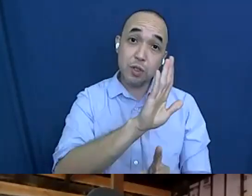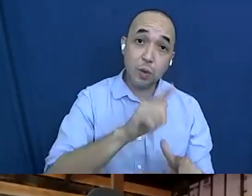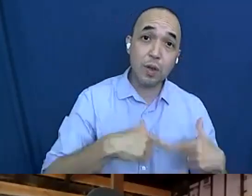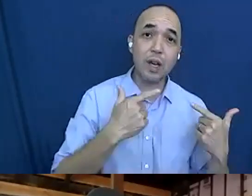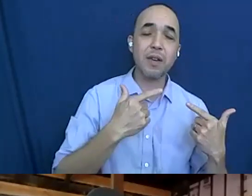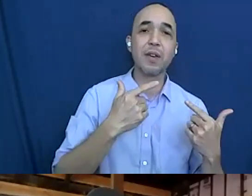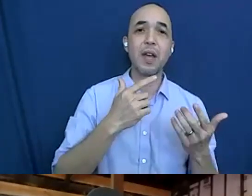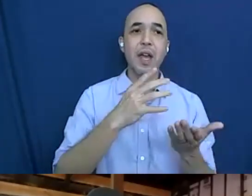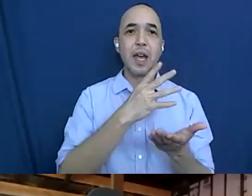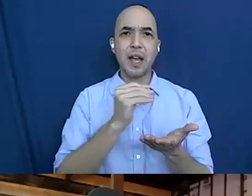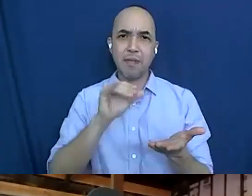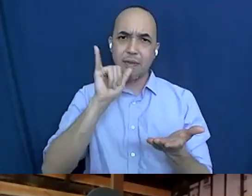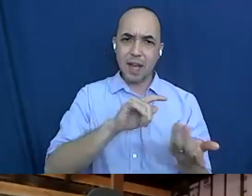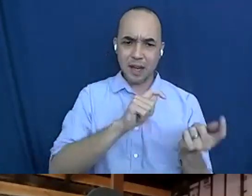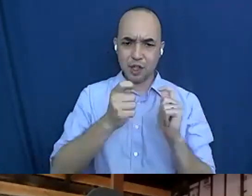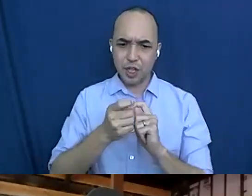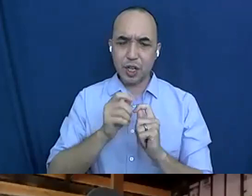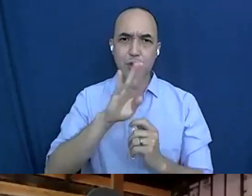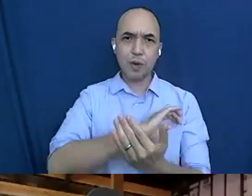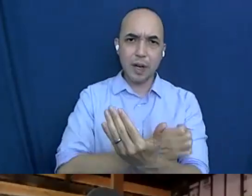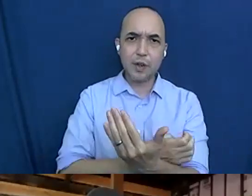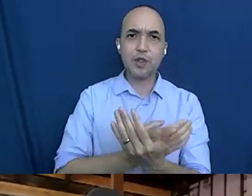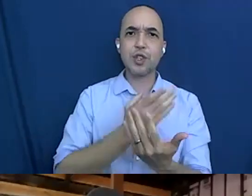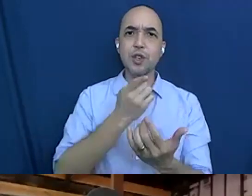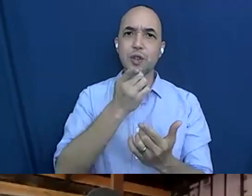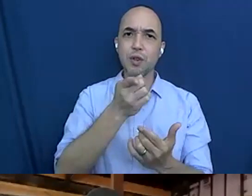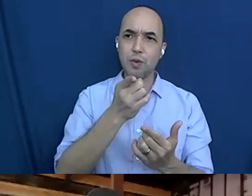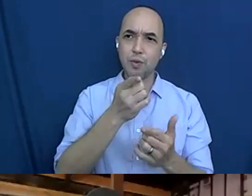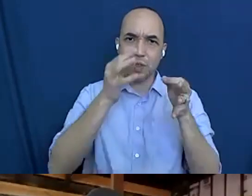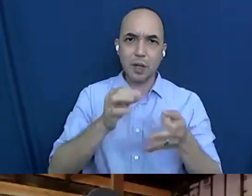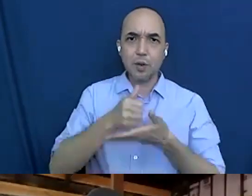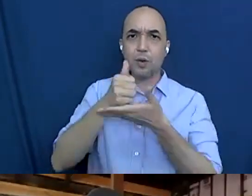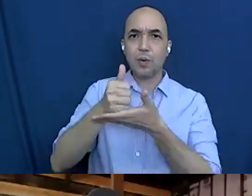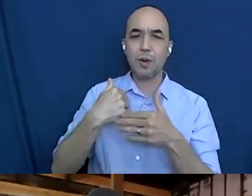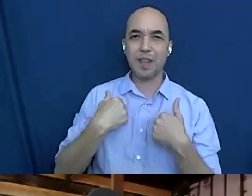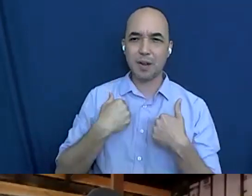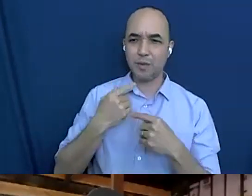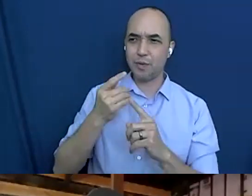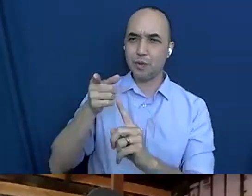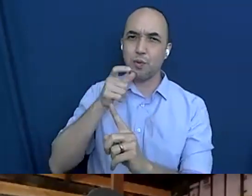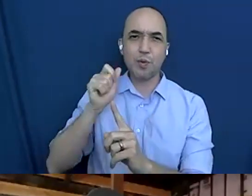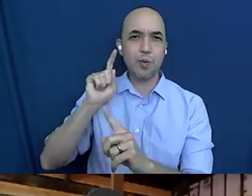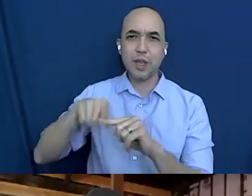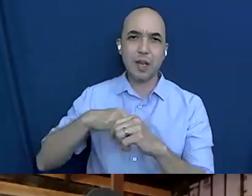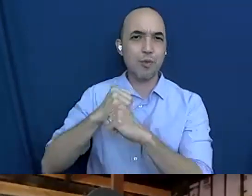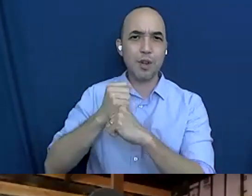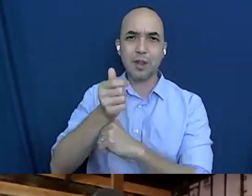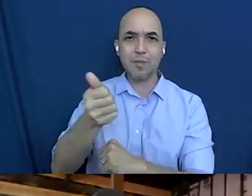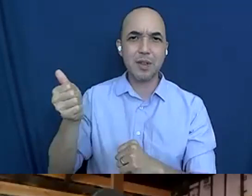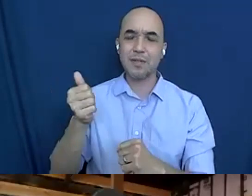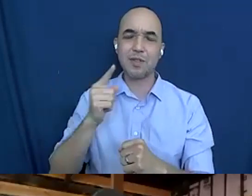turn your generosity and your energy to those who can't defend themselves. It's just so wonderful. Just very